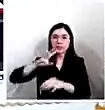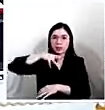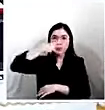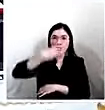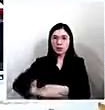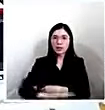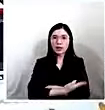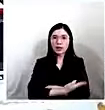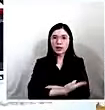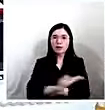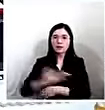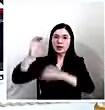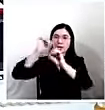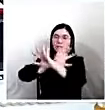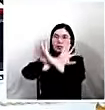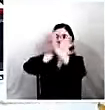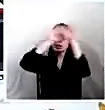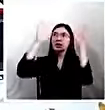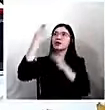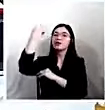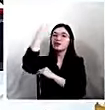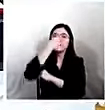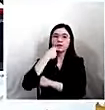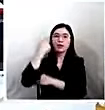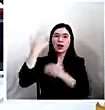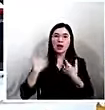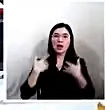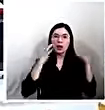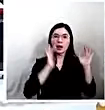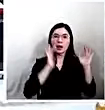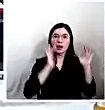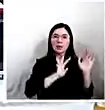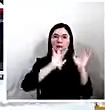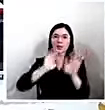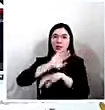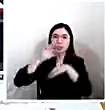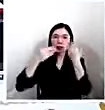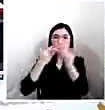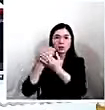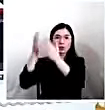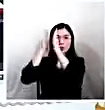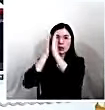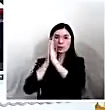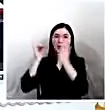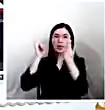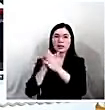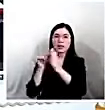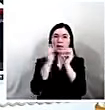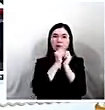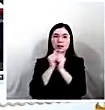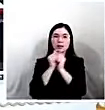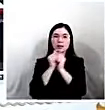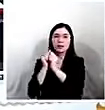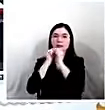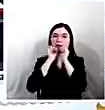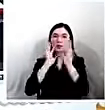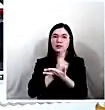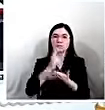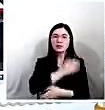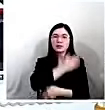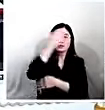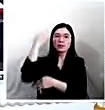them into the light of your face. Have mercy on us all, we pray, that with the Blessed Virgin Mary, Mother of